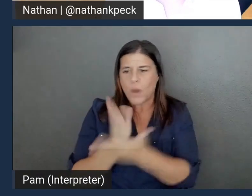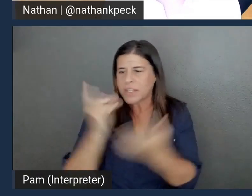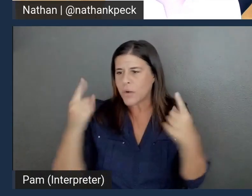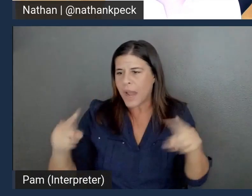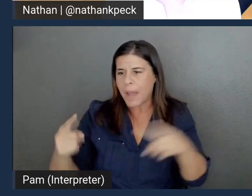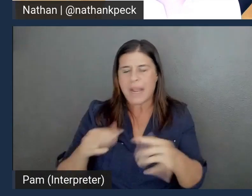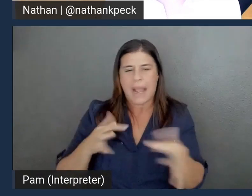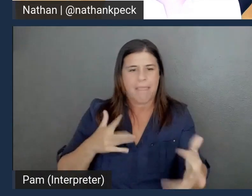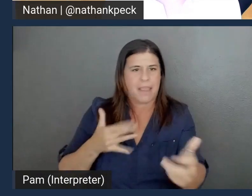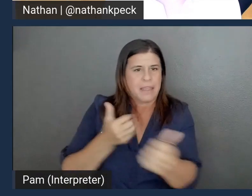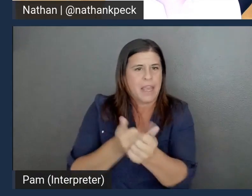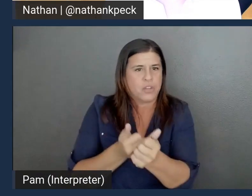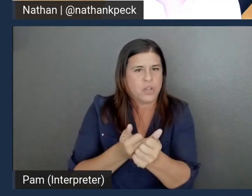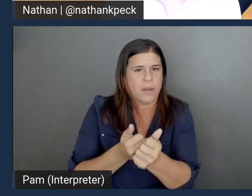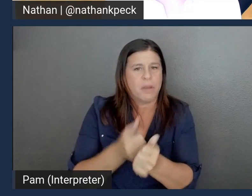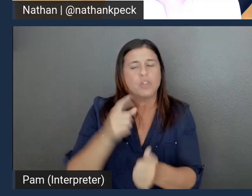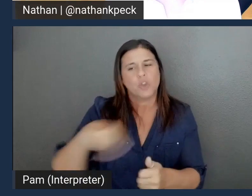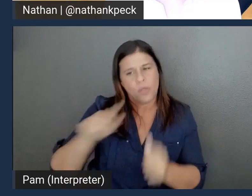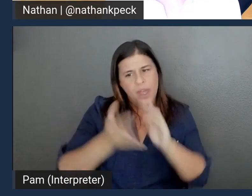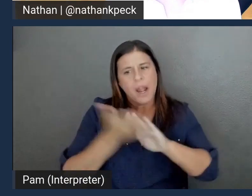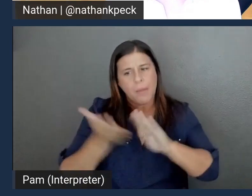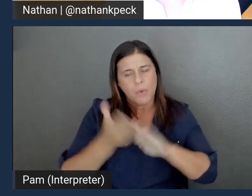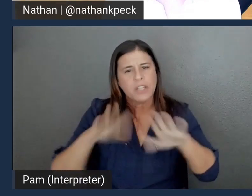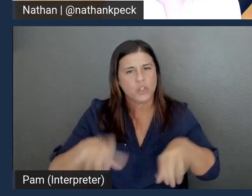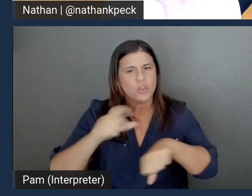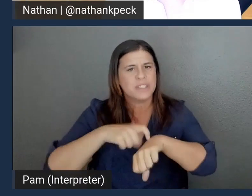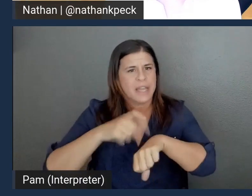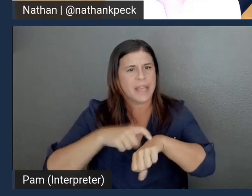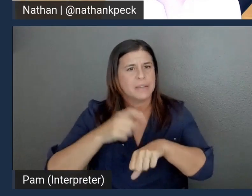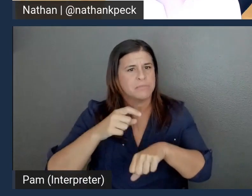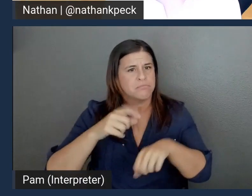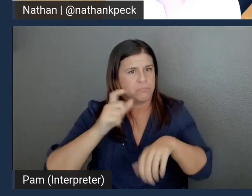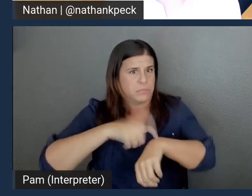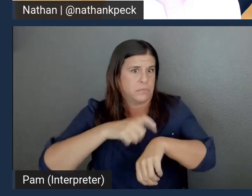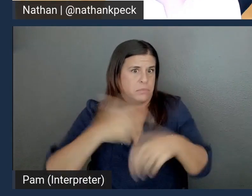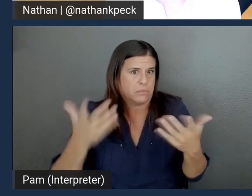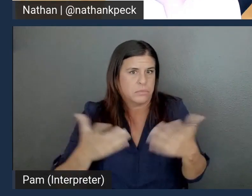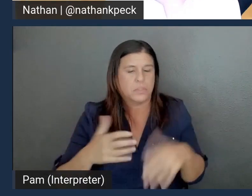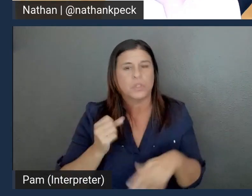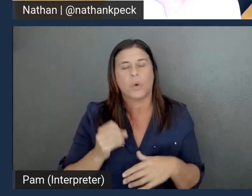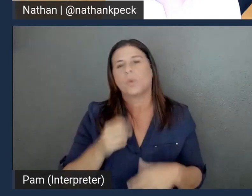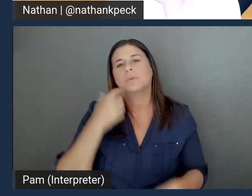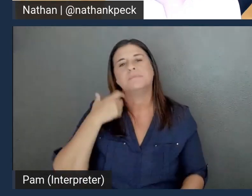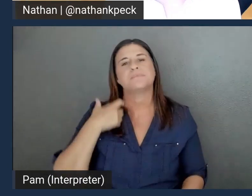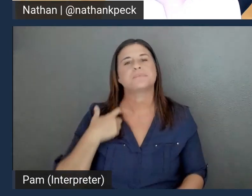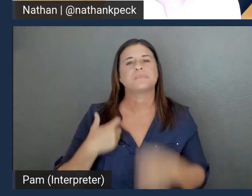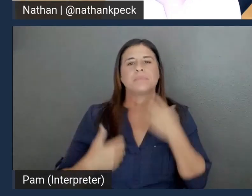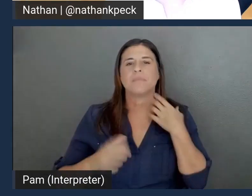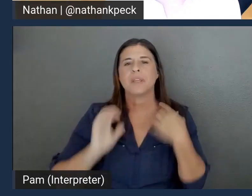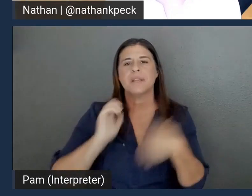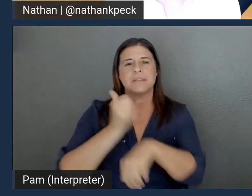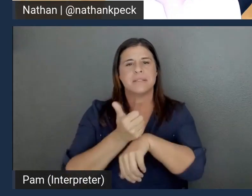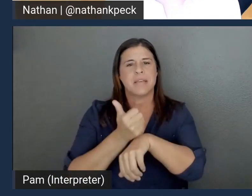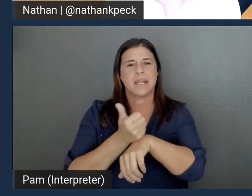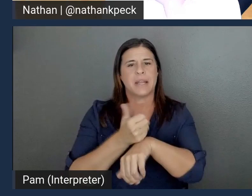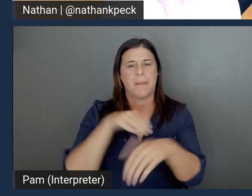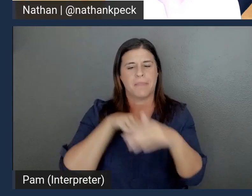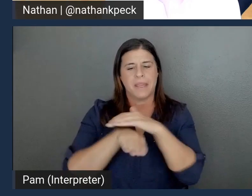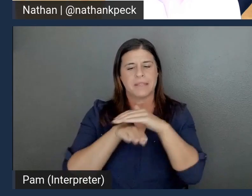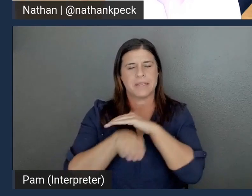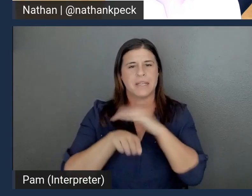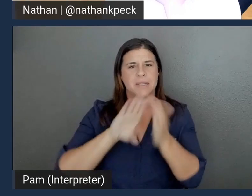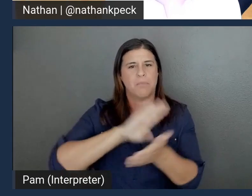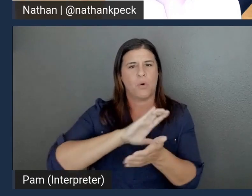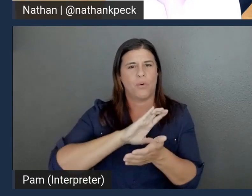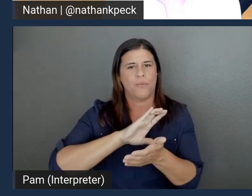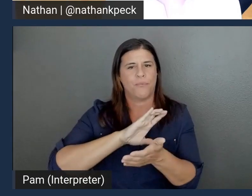along. So that operation could actually take some time. So setting the kind of sensible values, kind of take